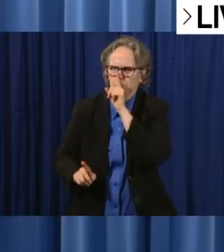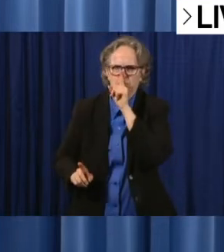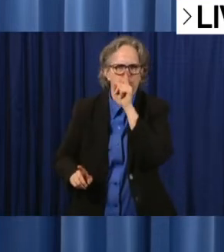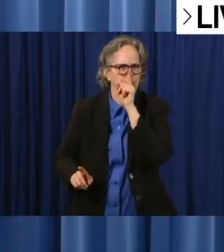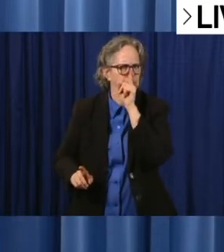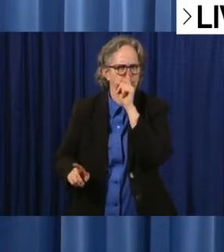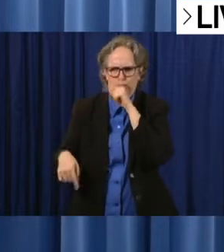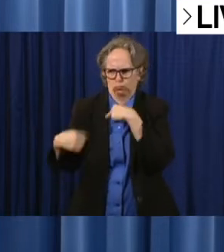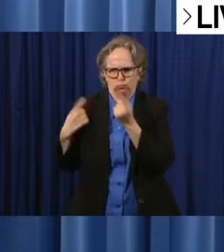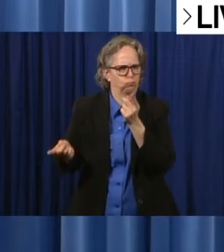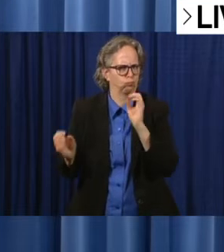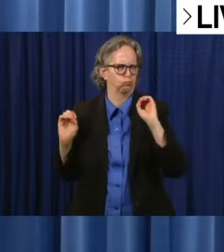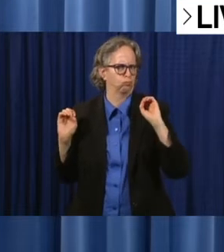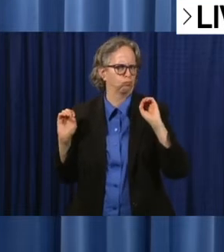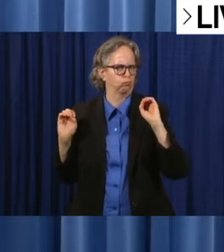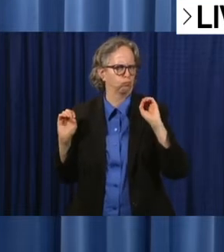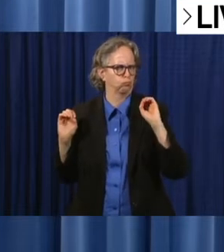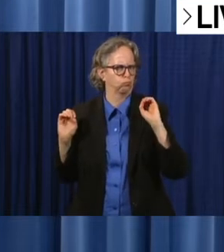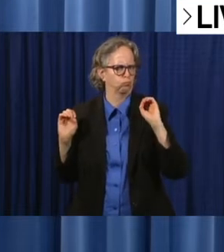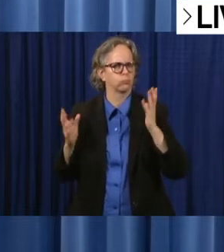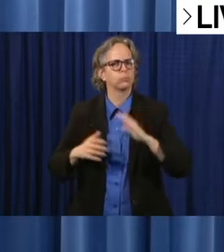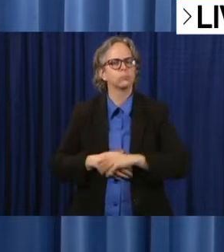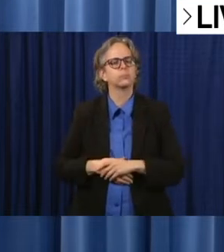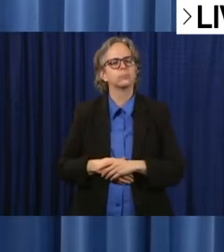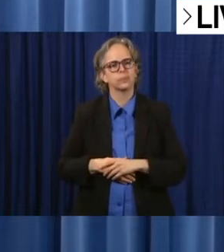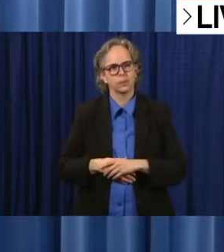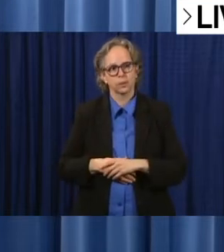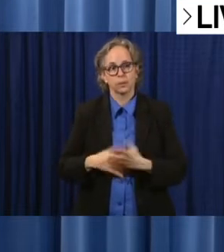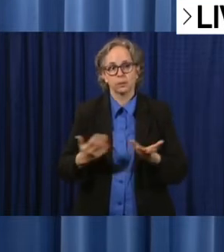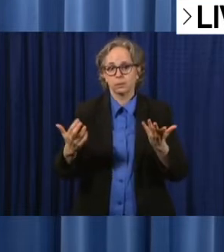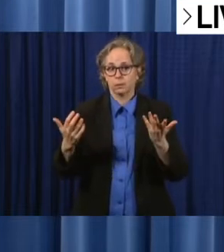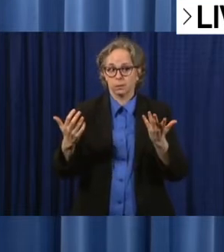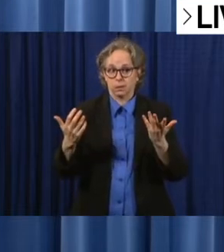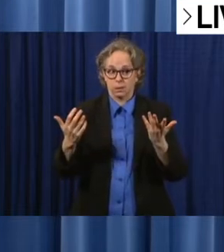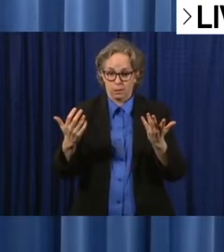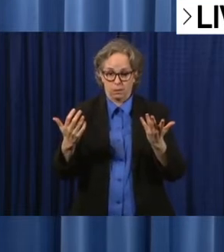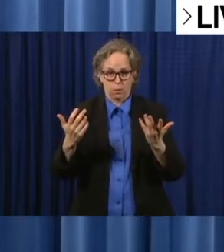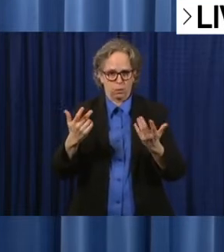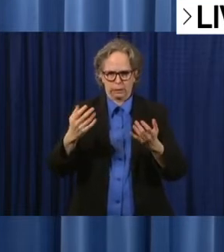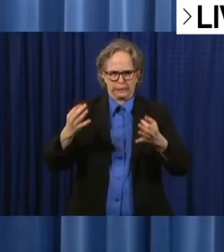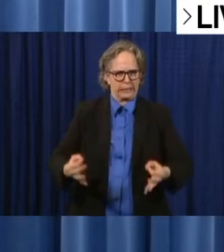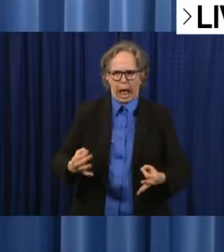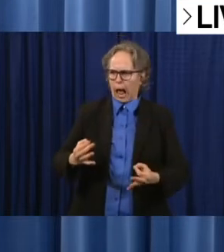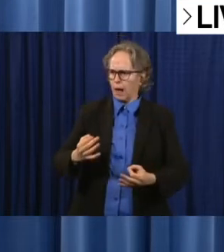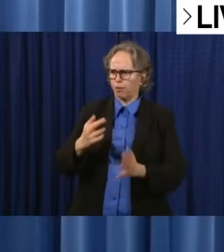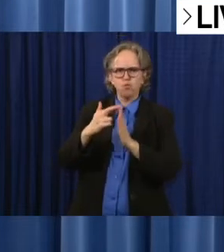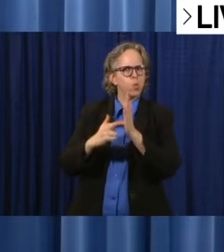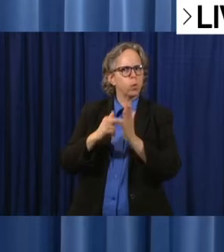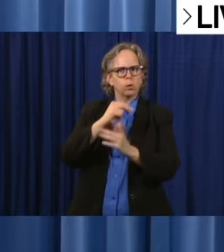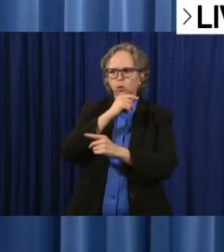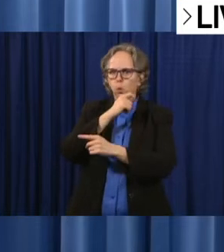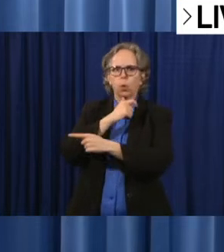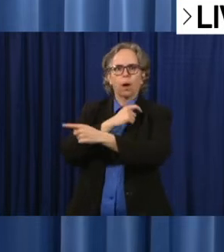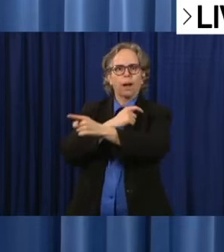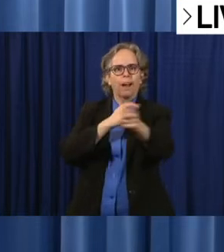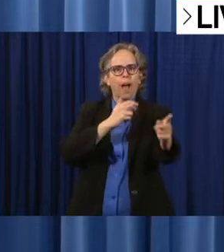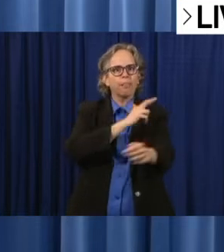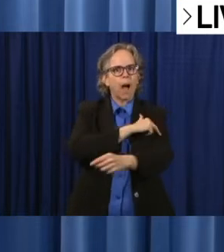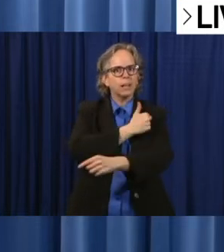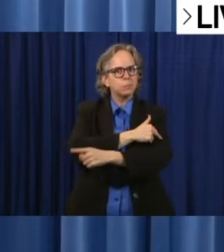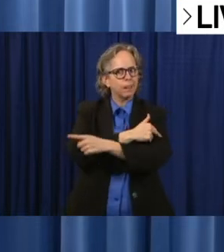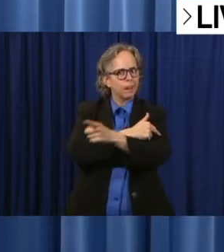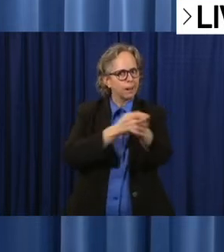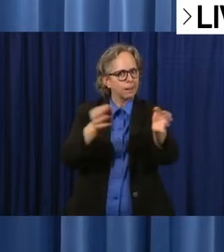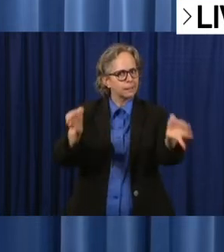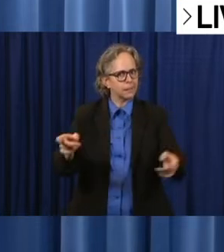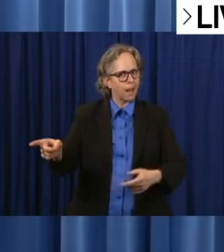So these rules are being set by the individual hospitals. So I want to make sure